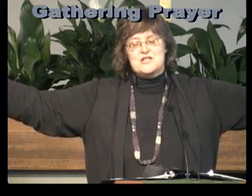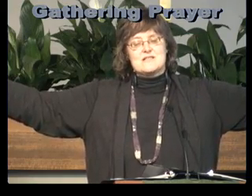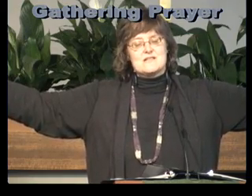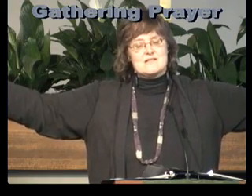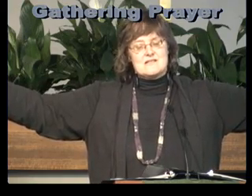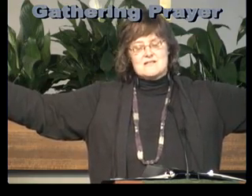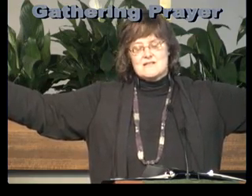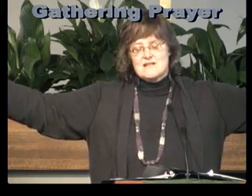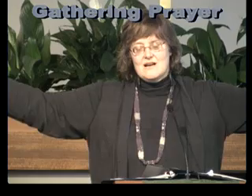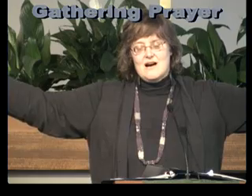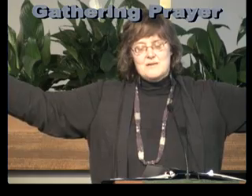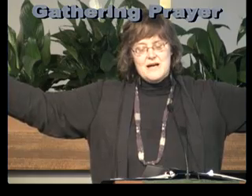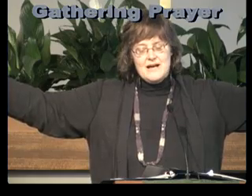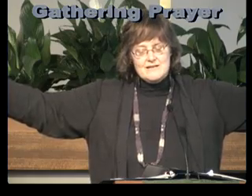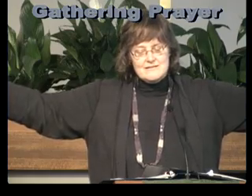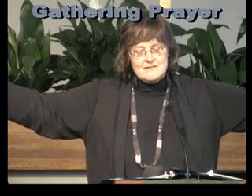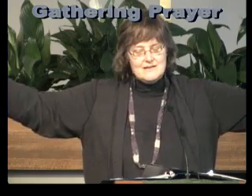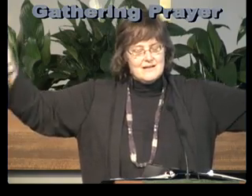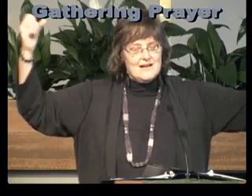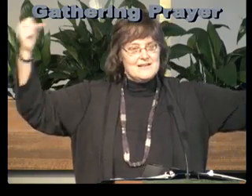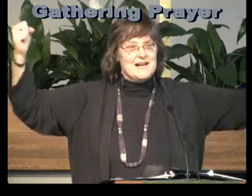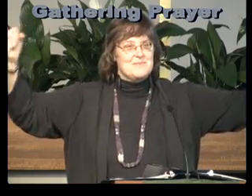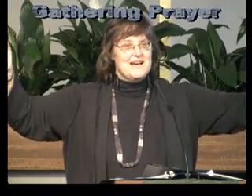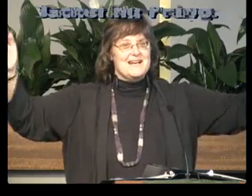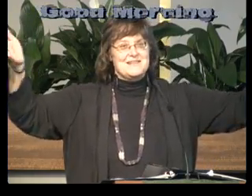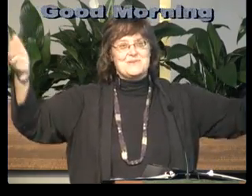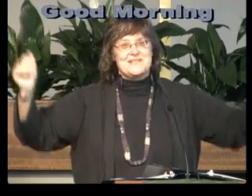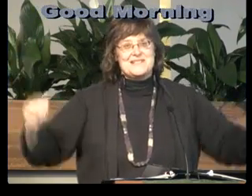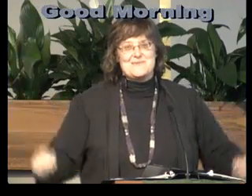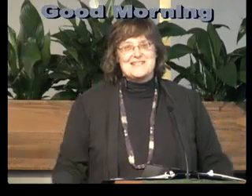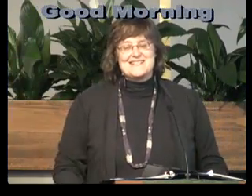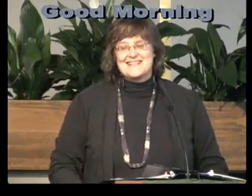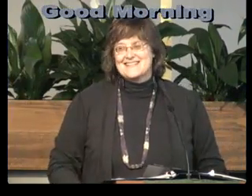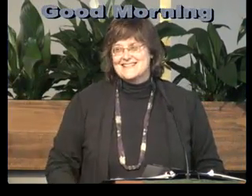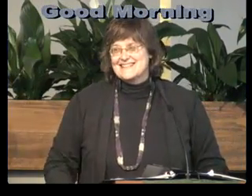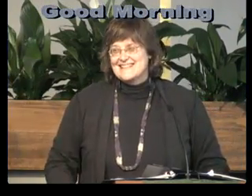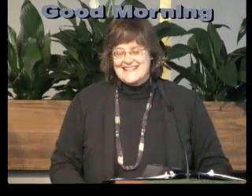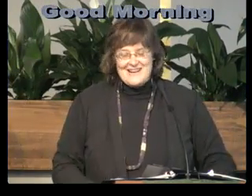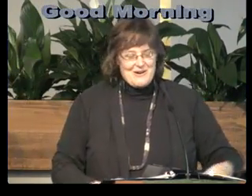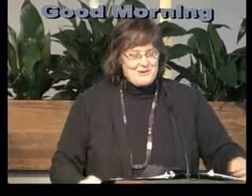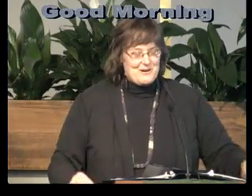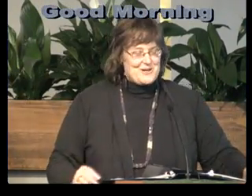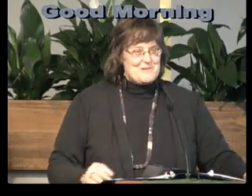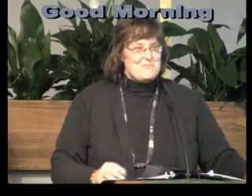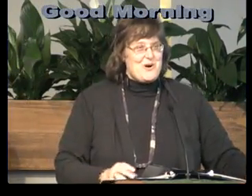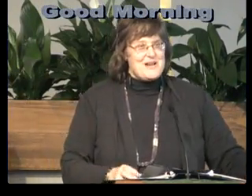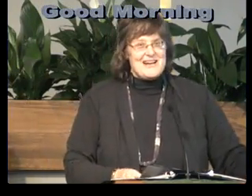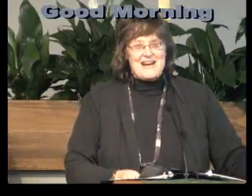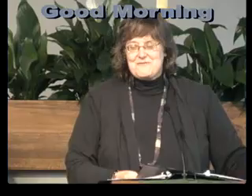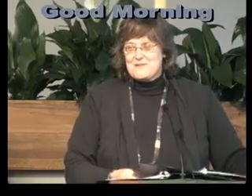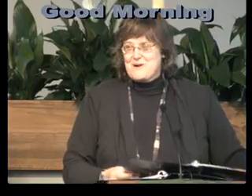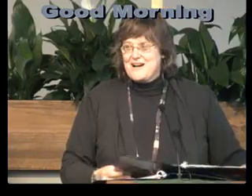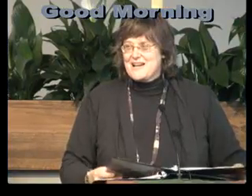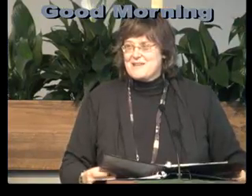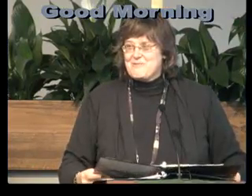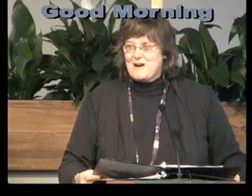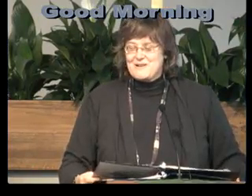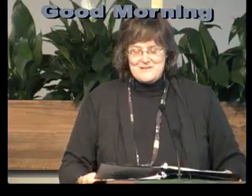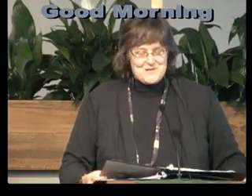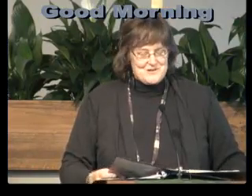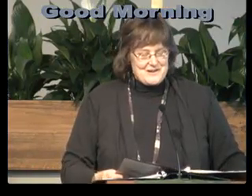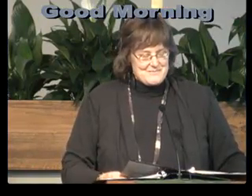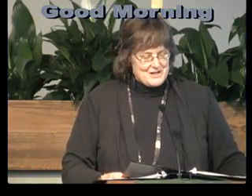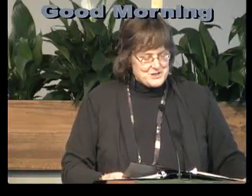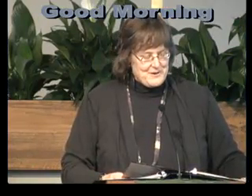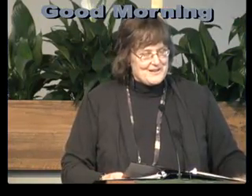Christ, Jesus. Amen. Amen. And amen. Please be seated. Well, good morning, everyone, and